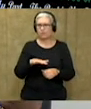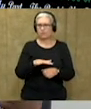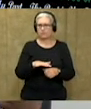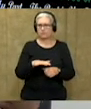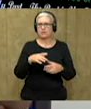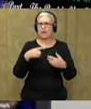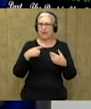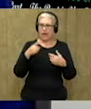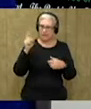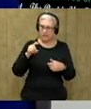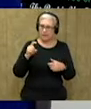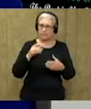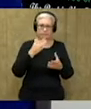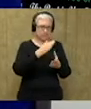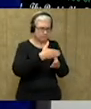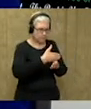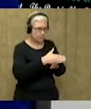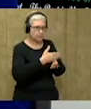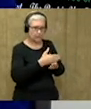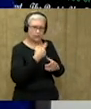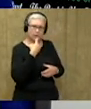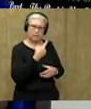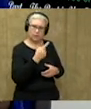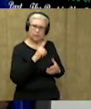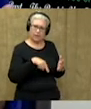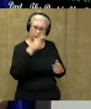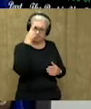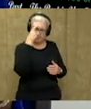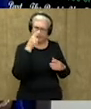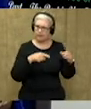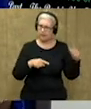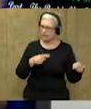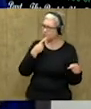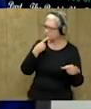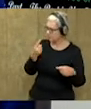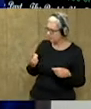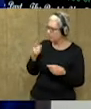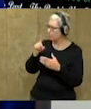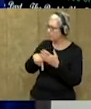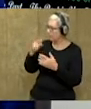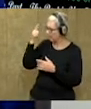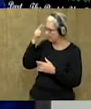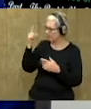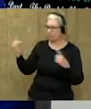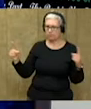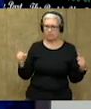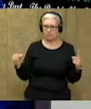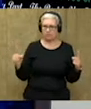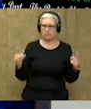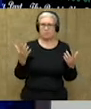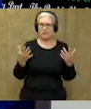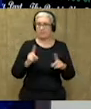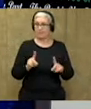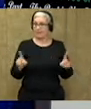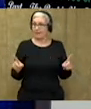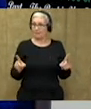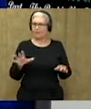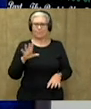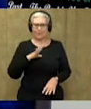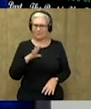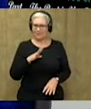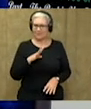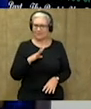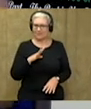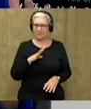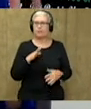share what I think, and you need to be able to share what you think. And if those things are different and they're not exactly the same, then that's okay. And what's healthy